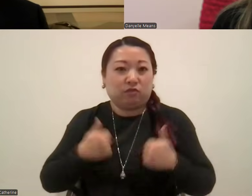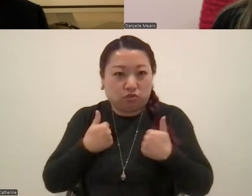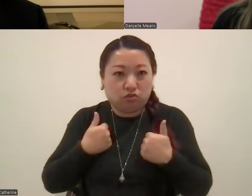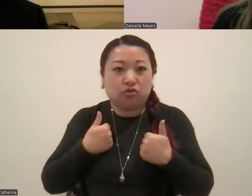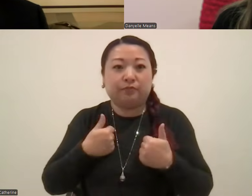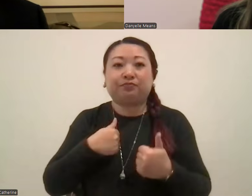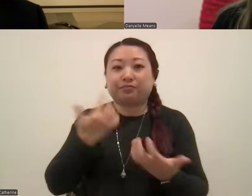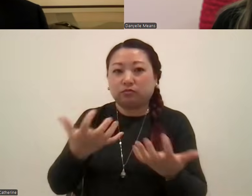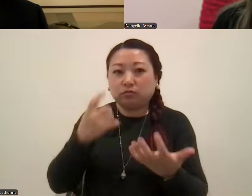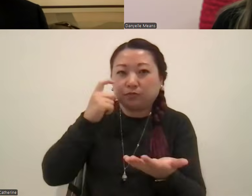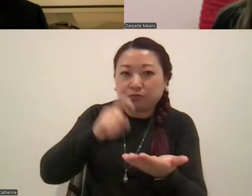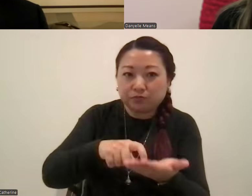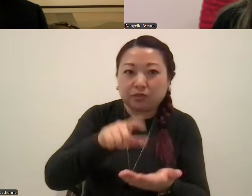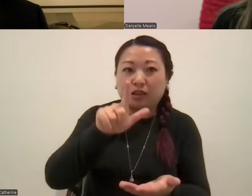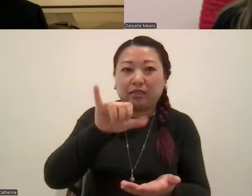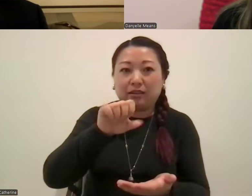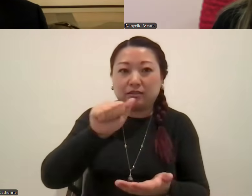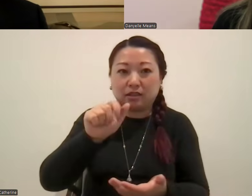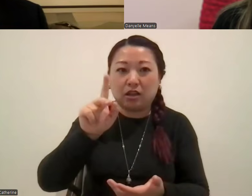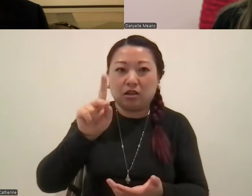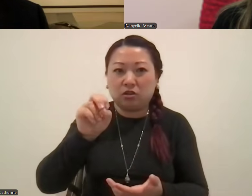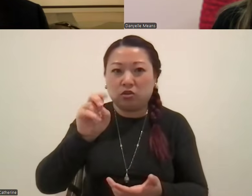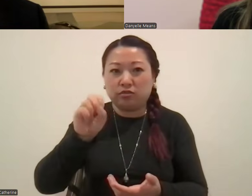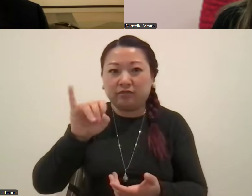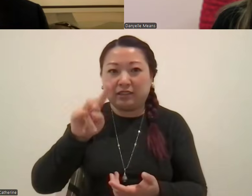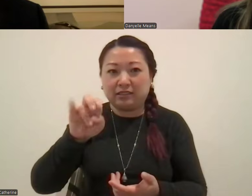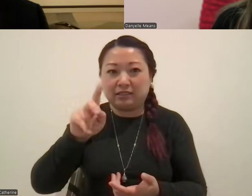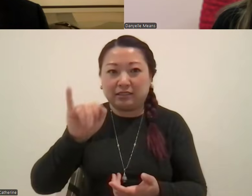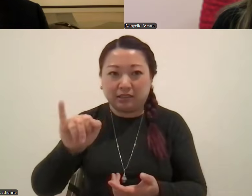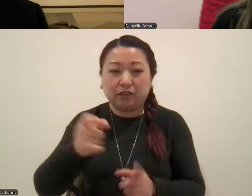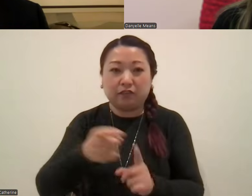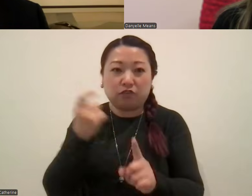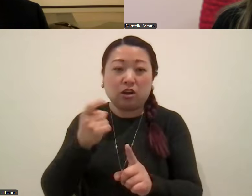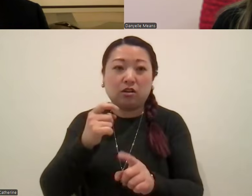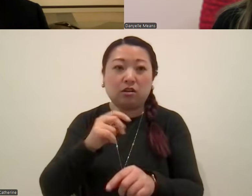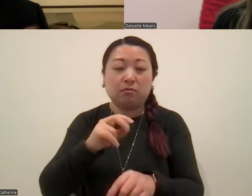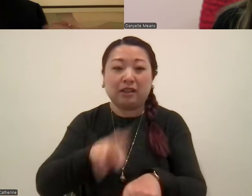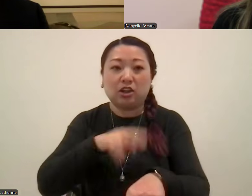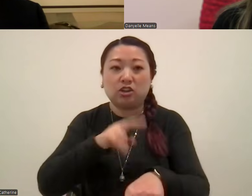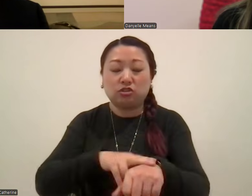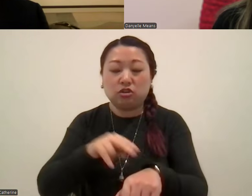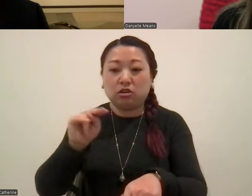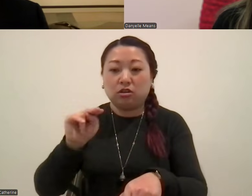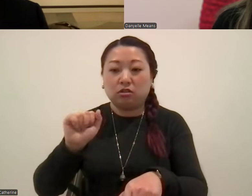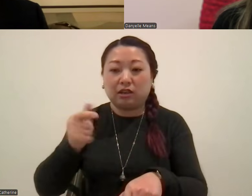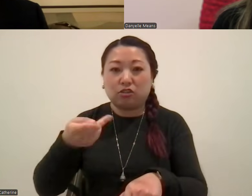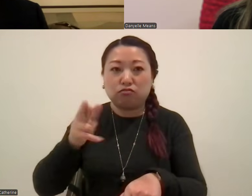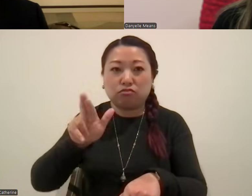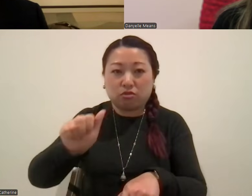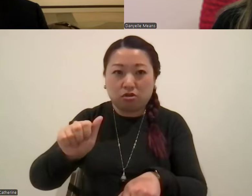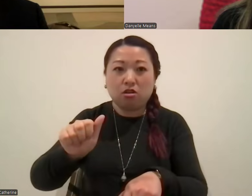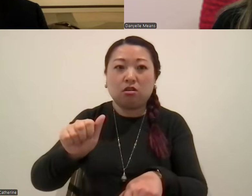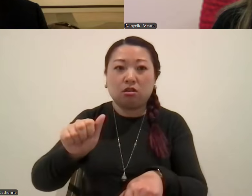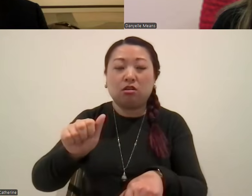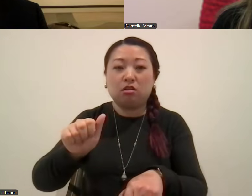National NAGPRA, is with us tonight. And I definitely encourage all of our viewers to reach out to